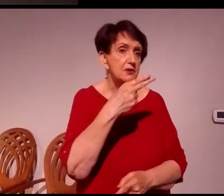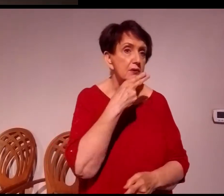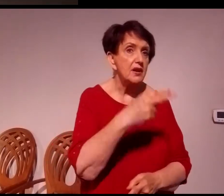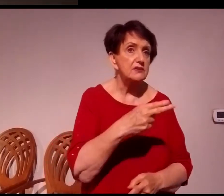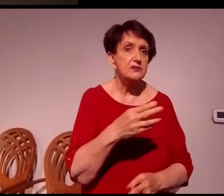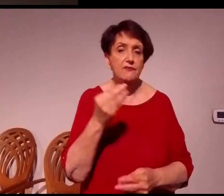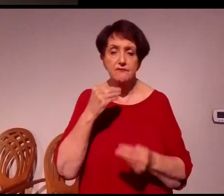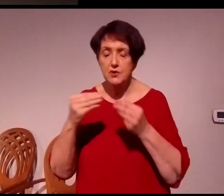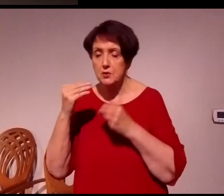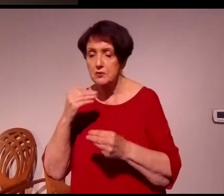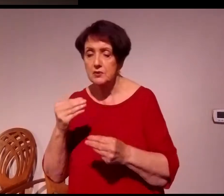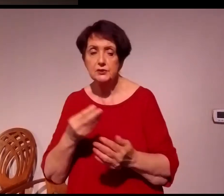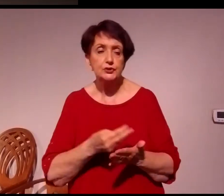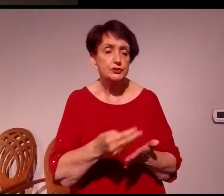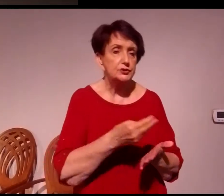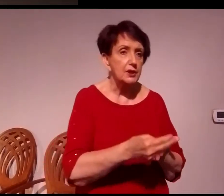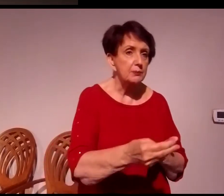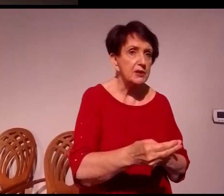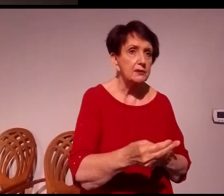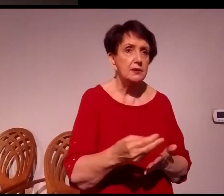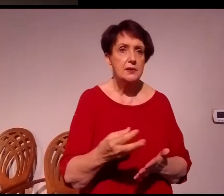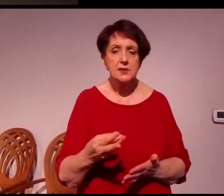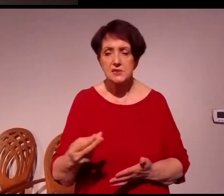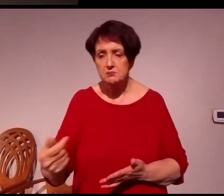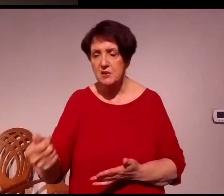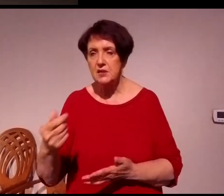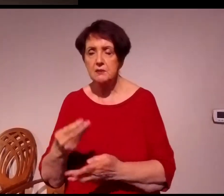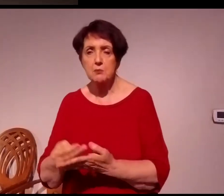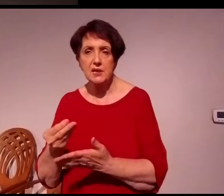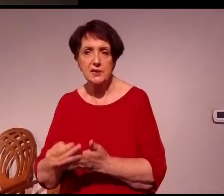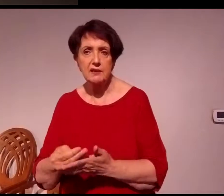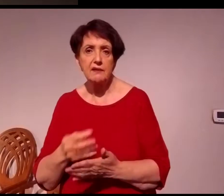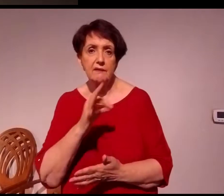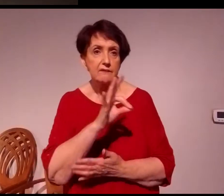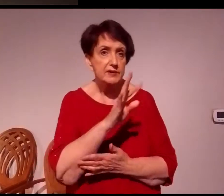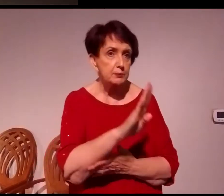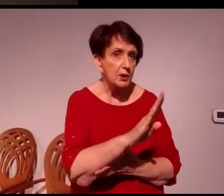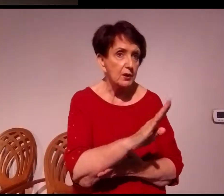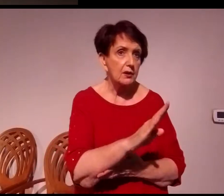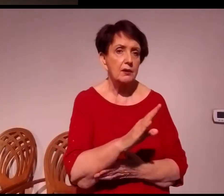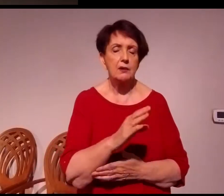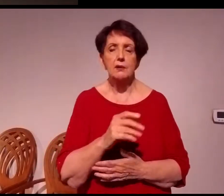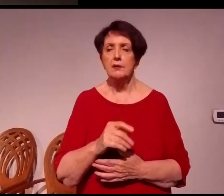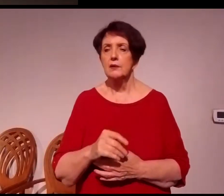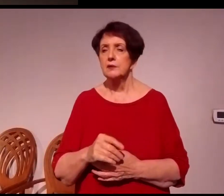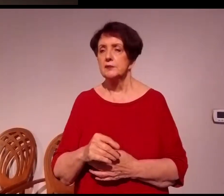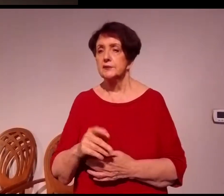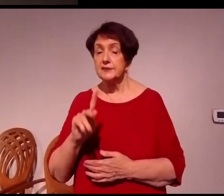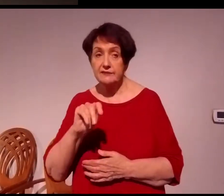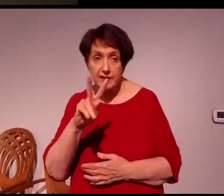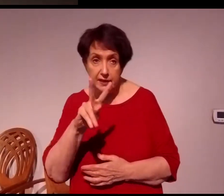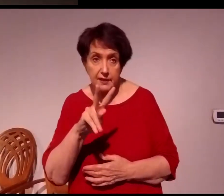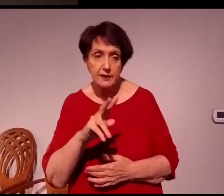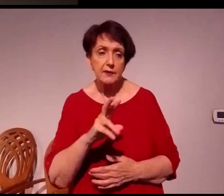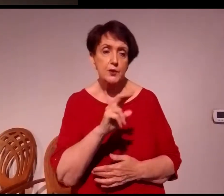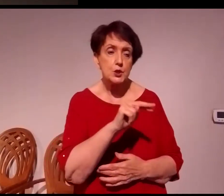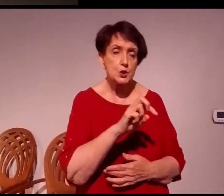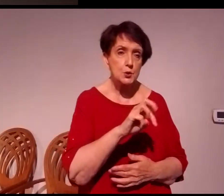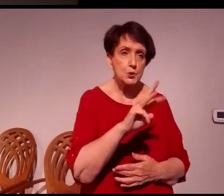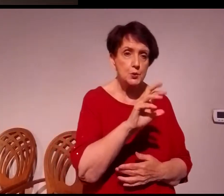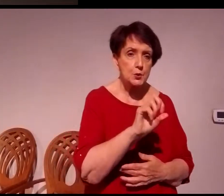shopping, spending money, sex, Facebook, television, the